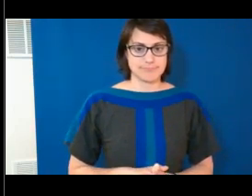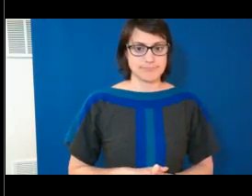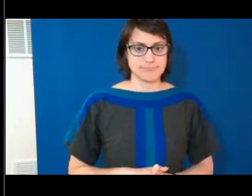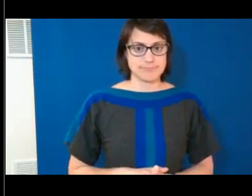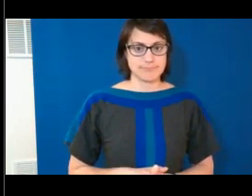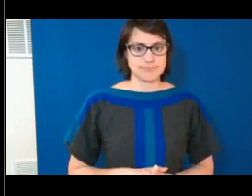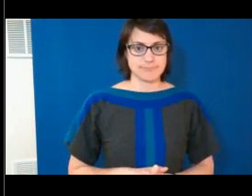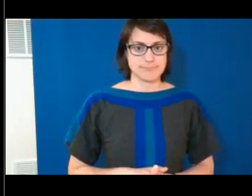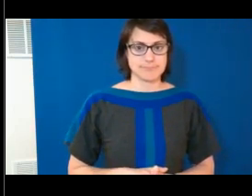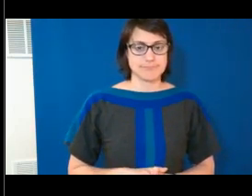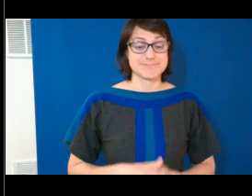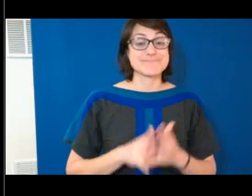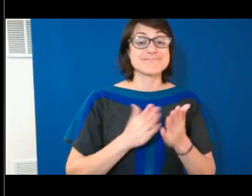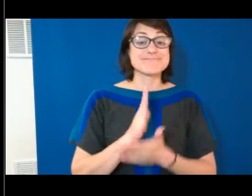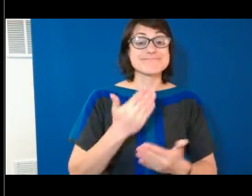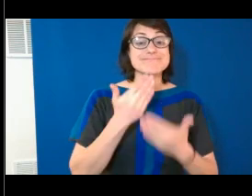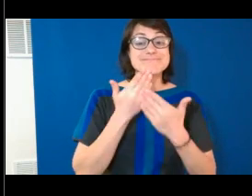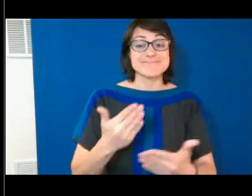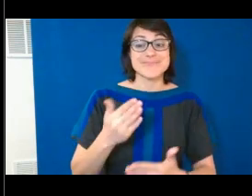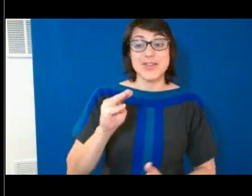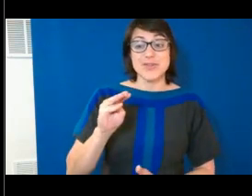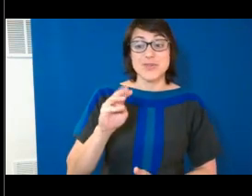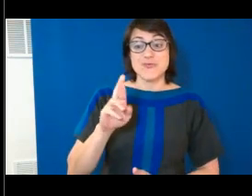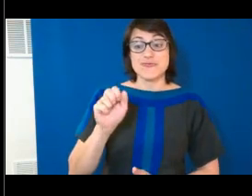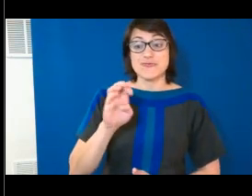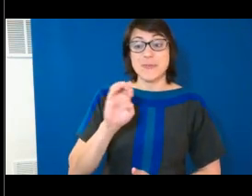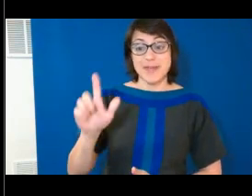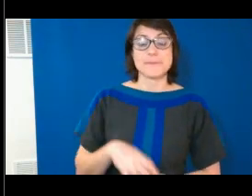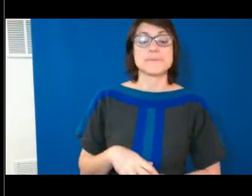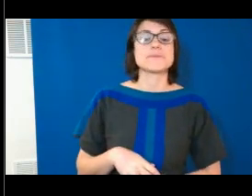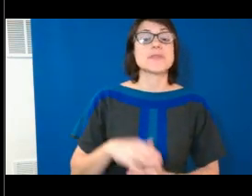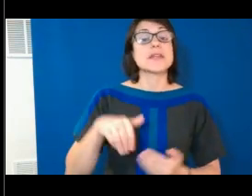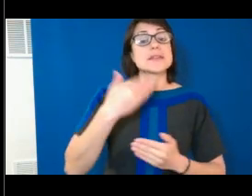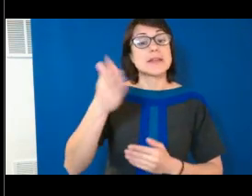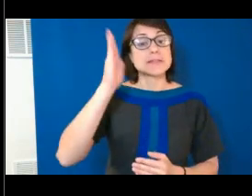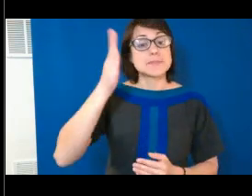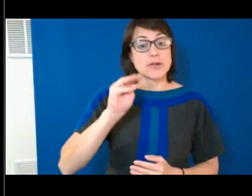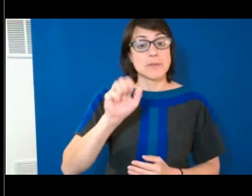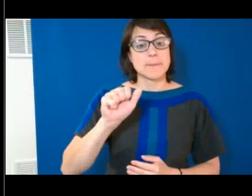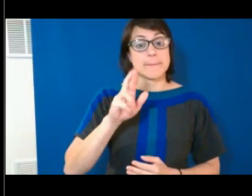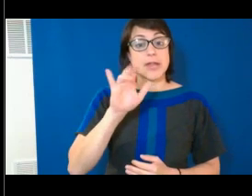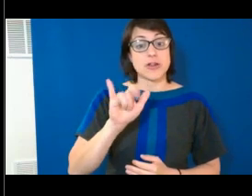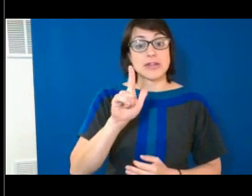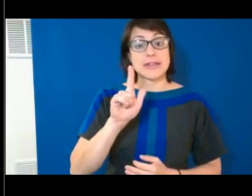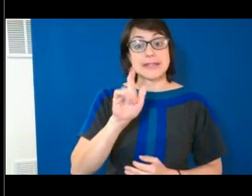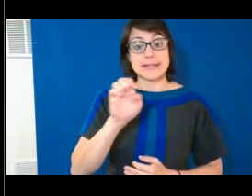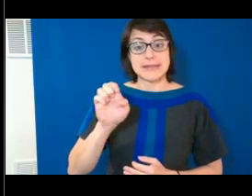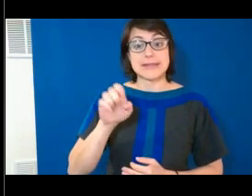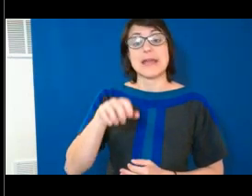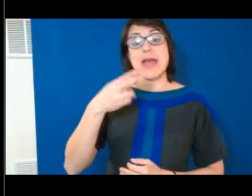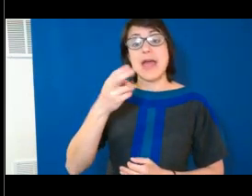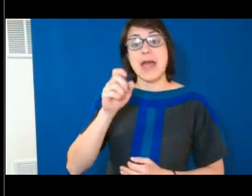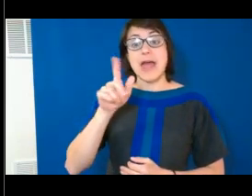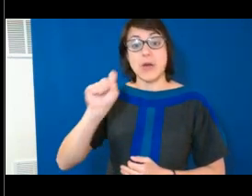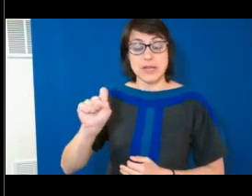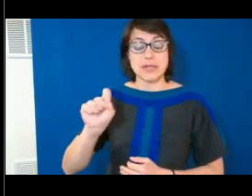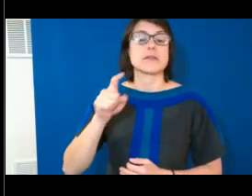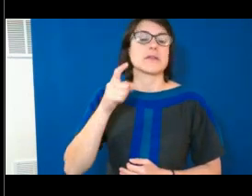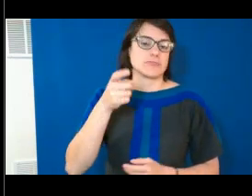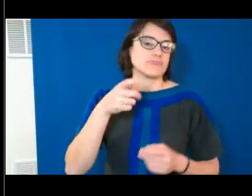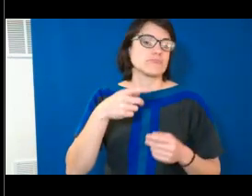All right, thank you, Ramel. Our next speaker is Mary Lee Howard, the Deputy Director of the NOAA Marine Debris Program.